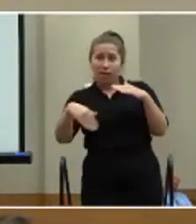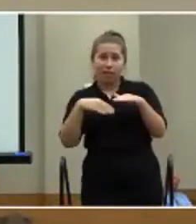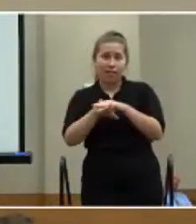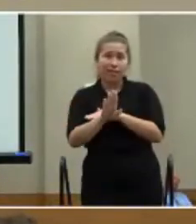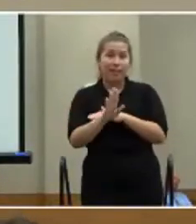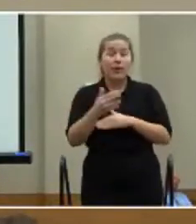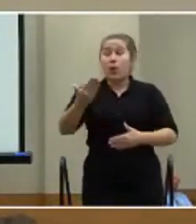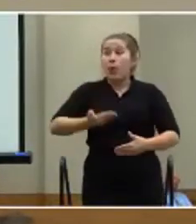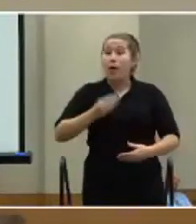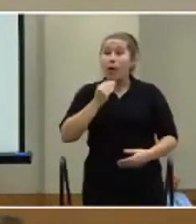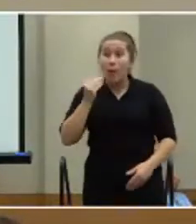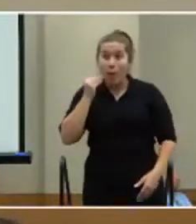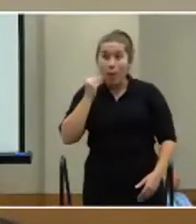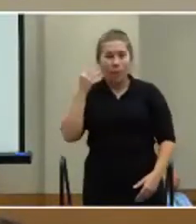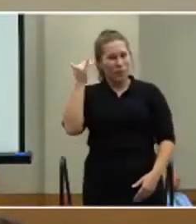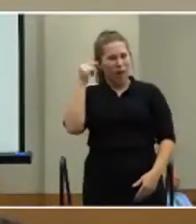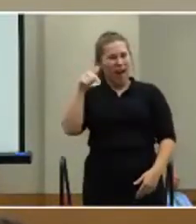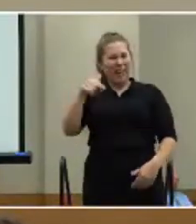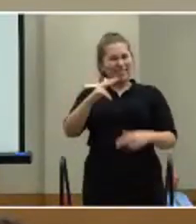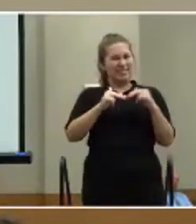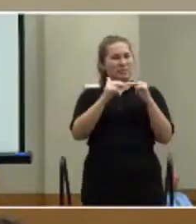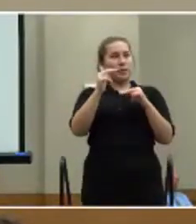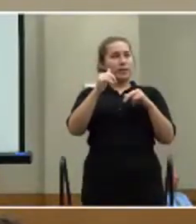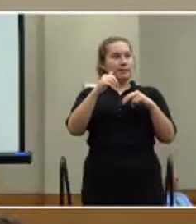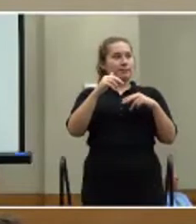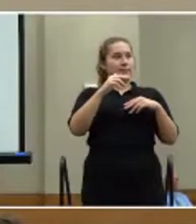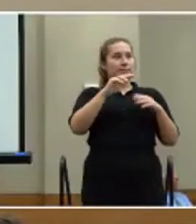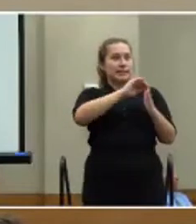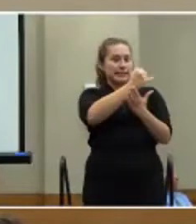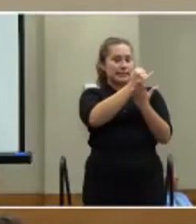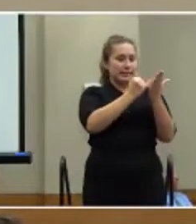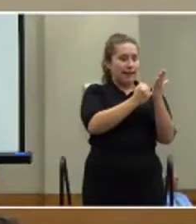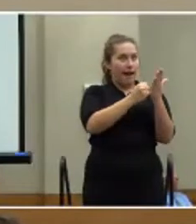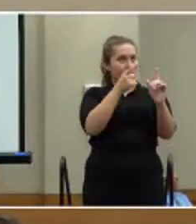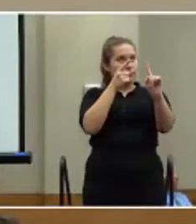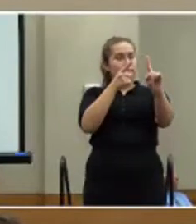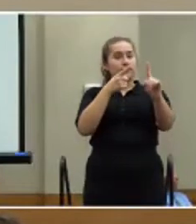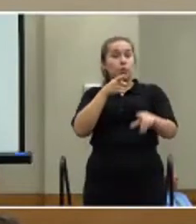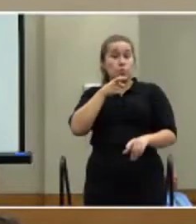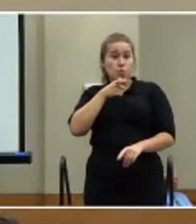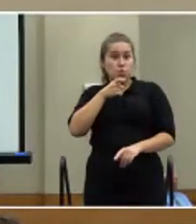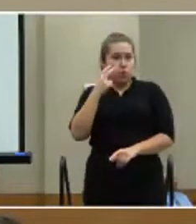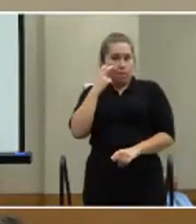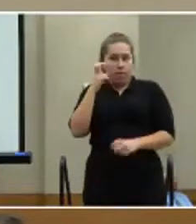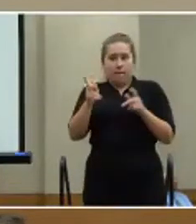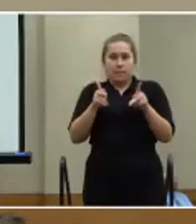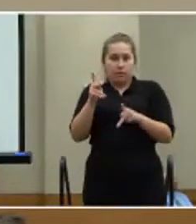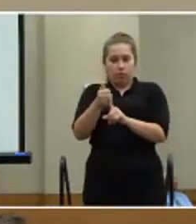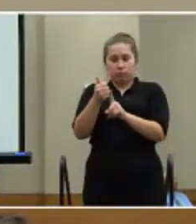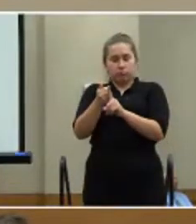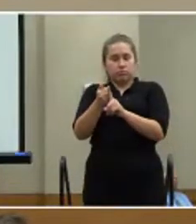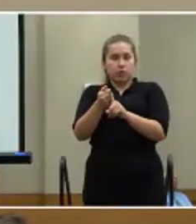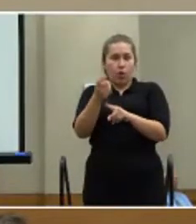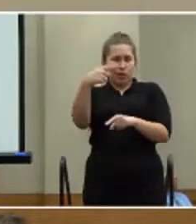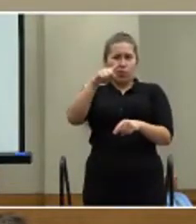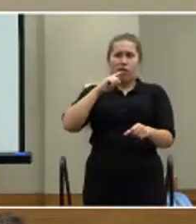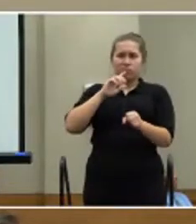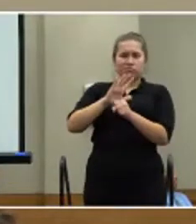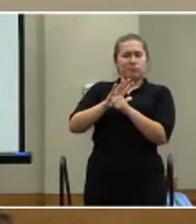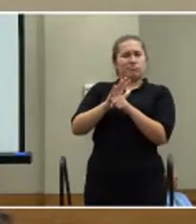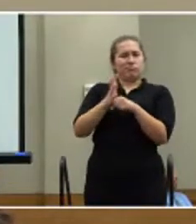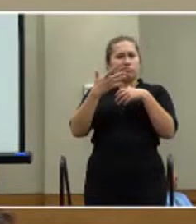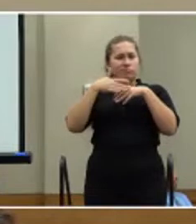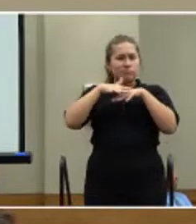a space built and directed by blind people, and since you all are dedicated to the